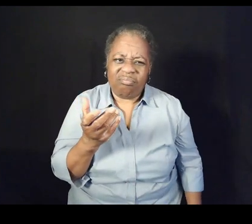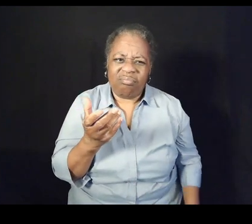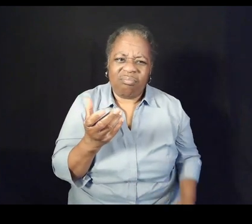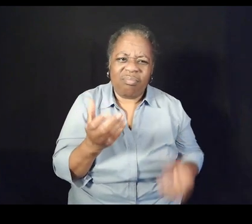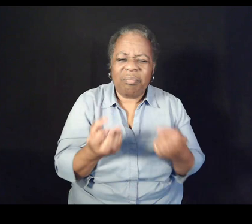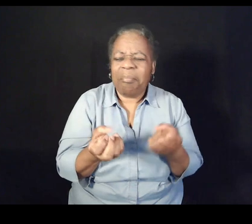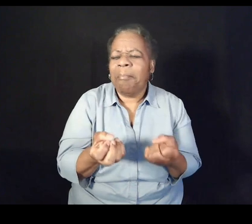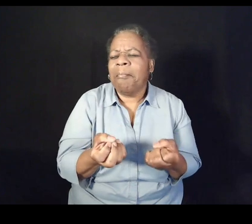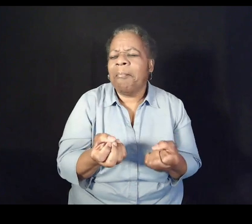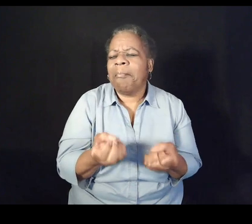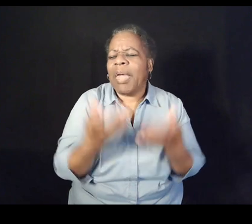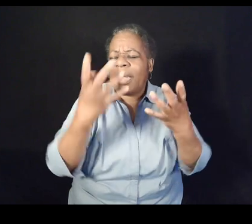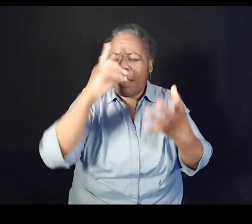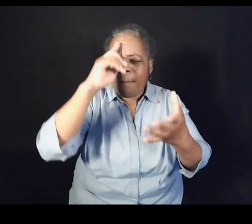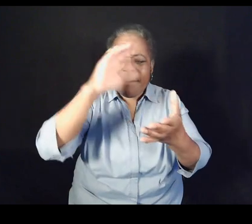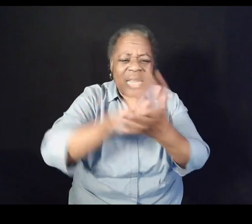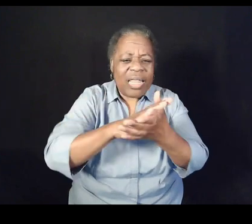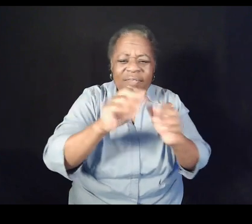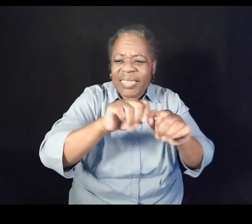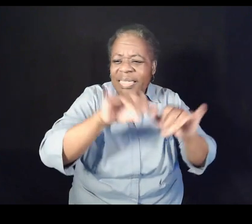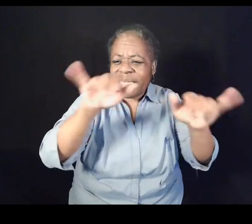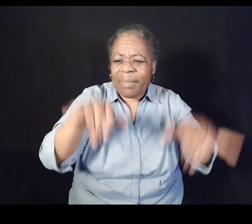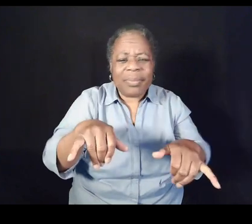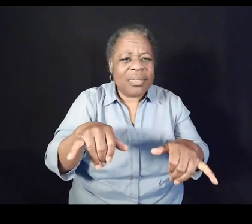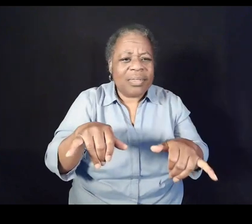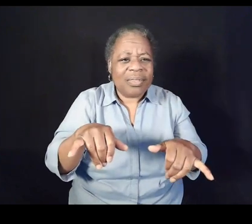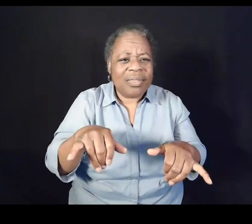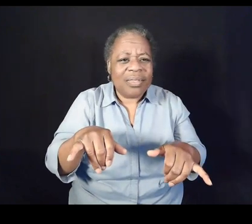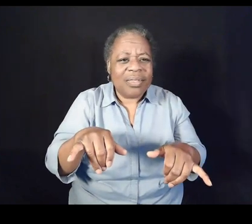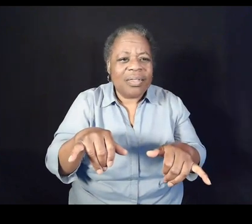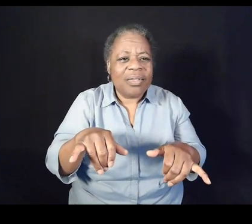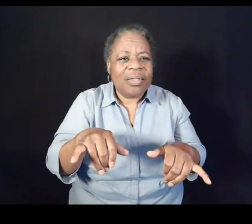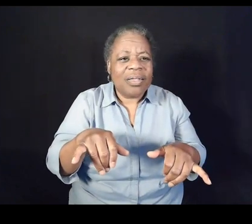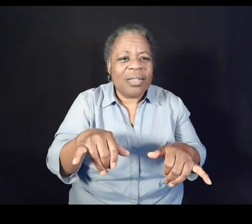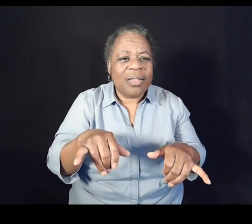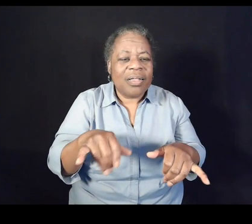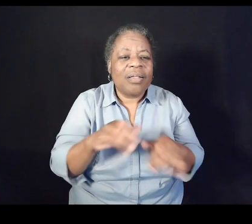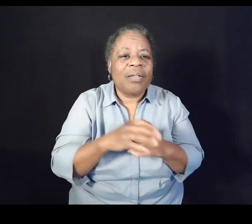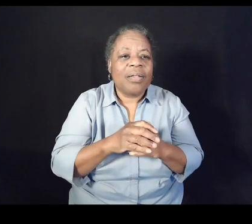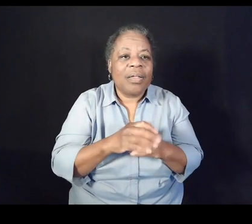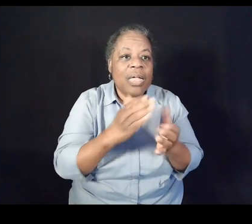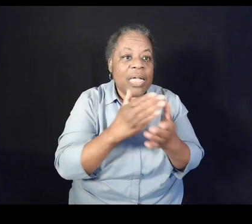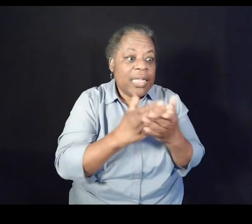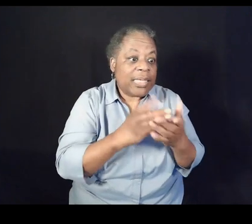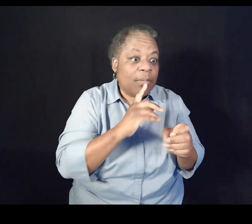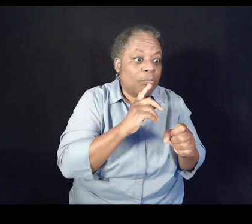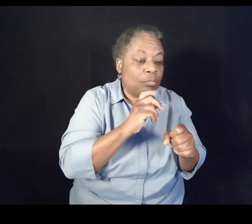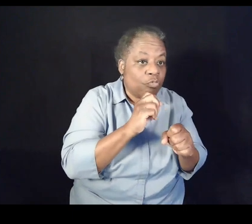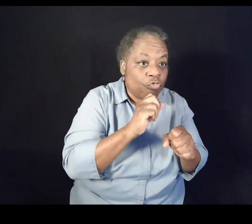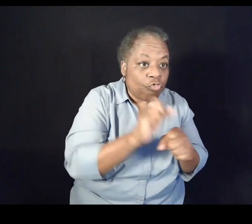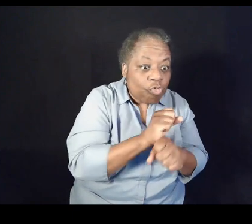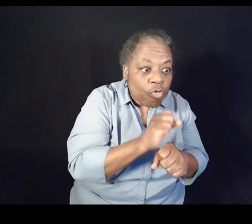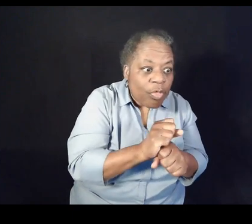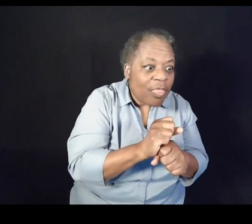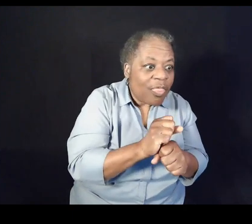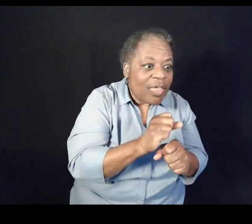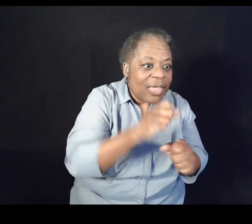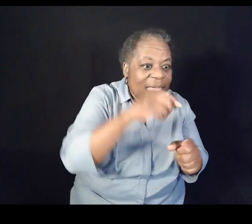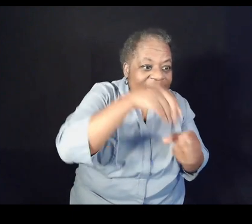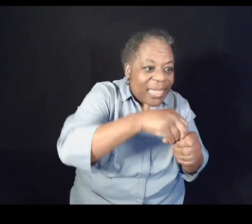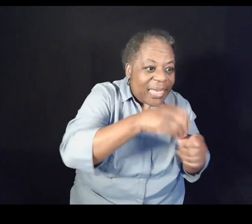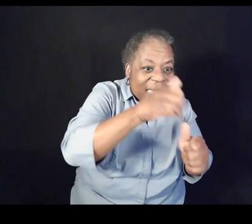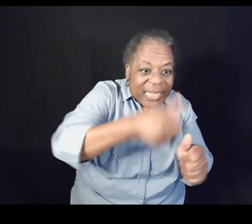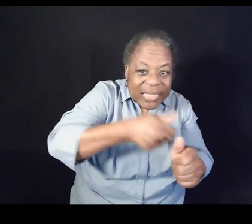multitude of belief systems. And while there's likely some truth in all of them, many of them